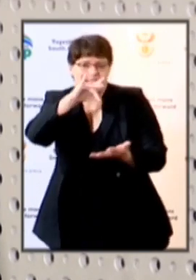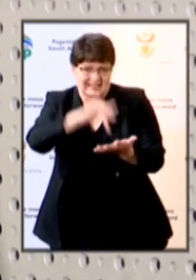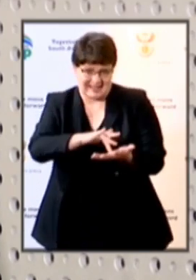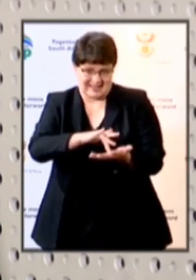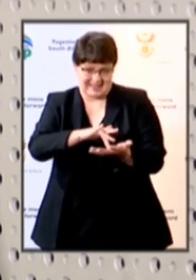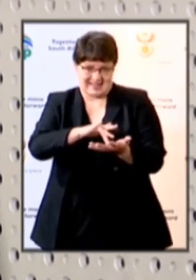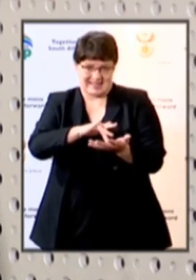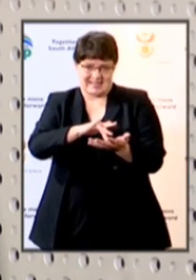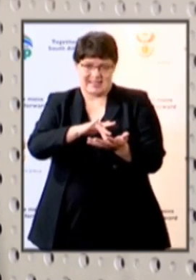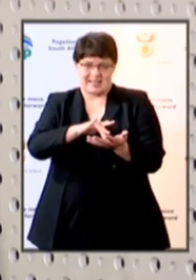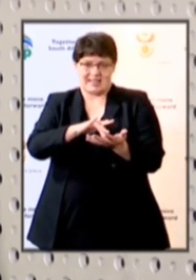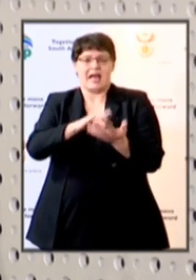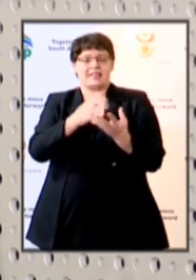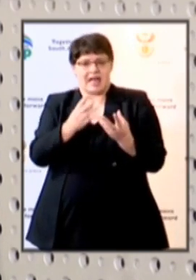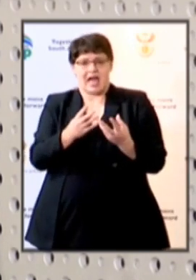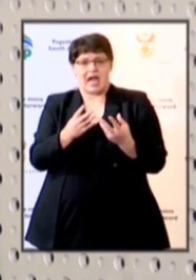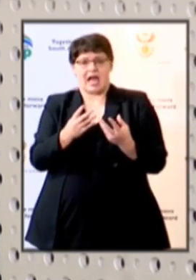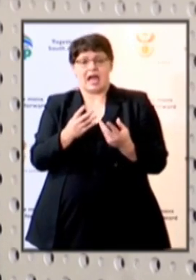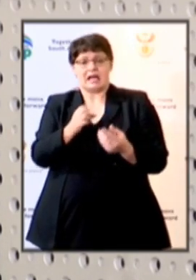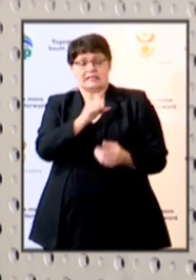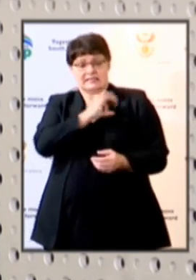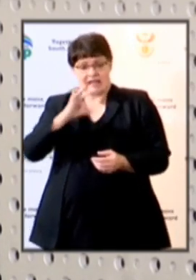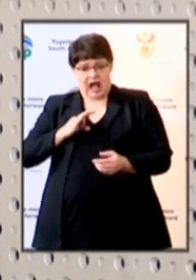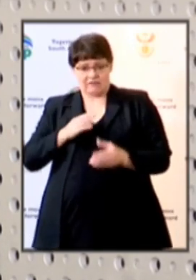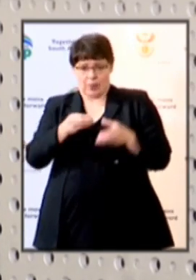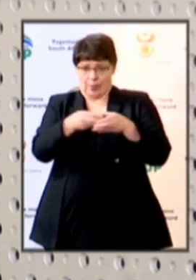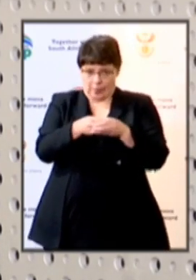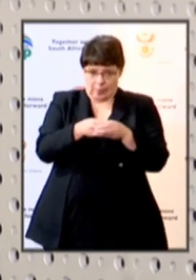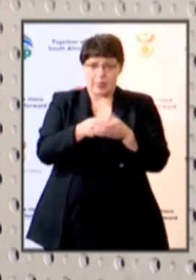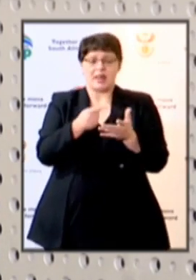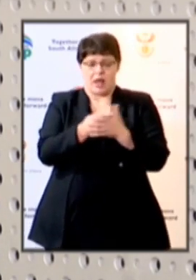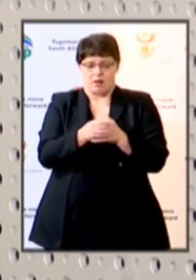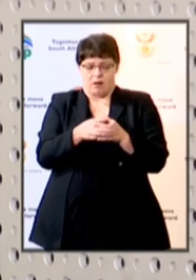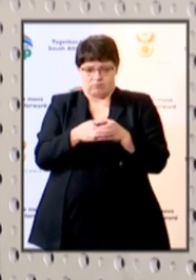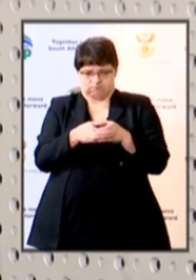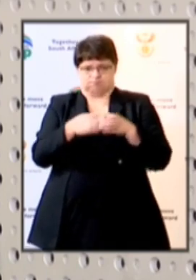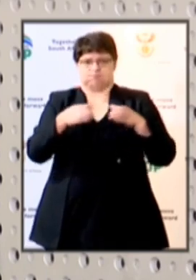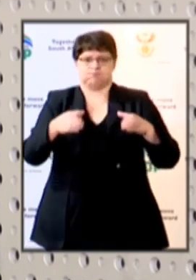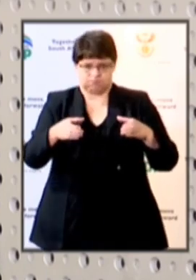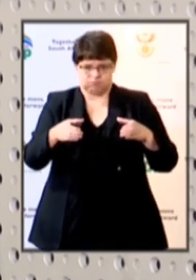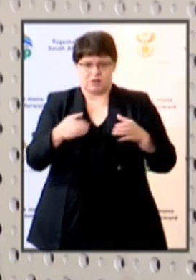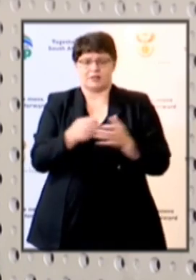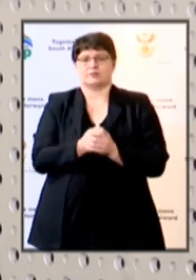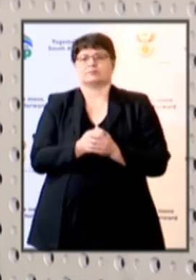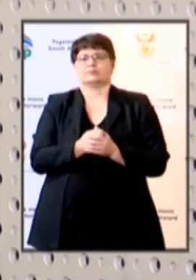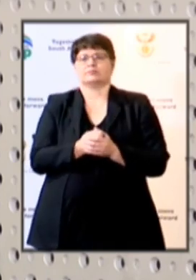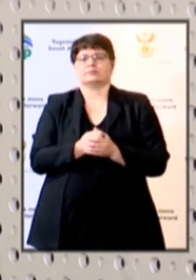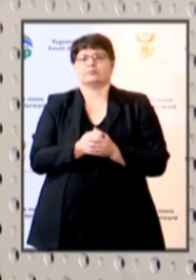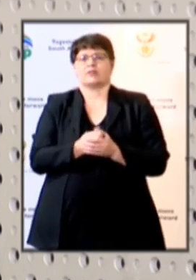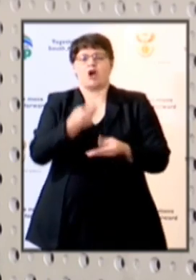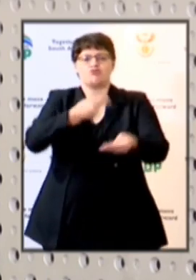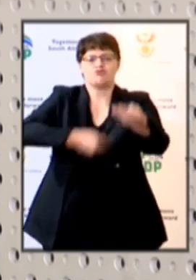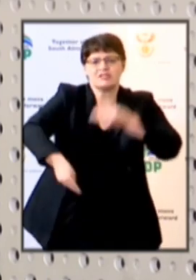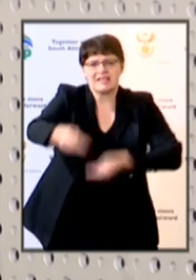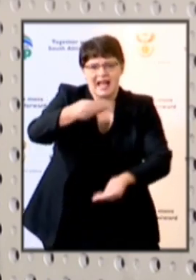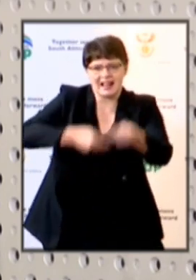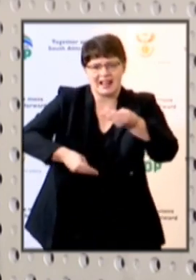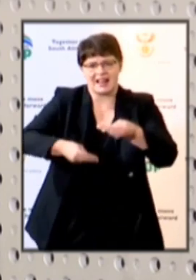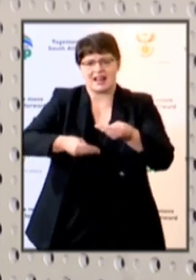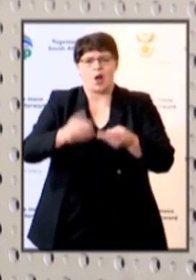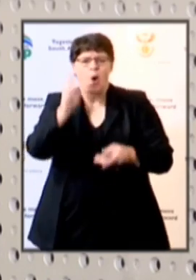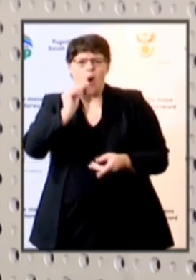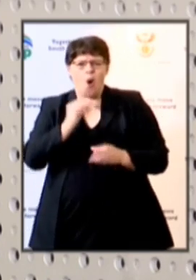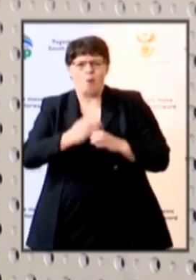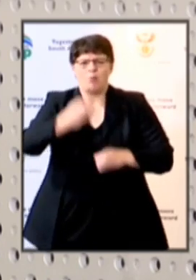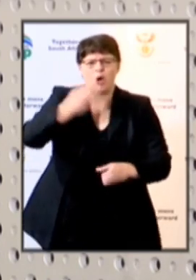have an expanded number of activities that take place. Recycling sectors will also